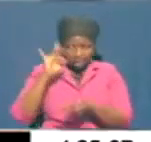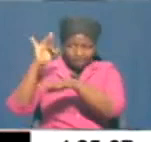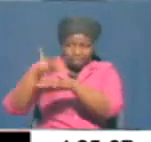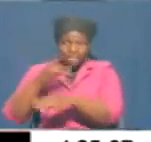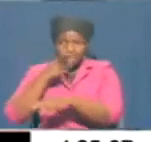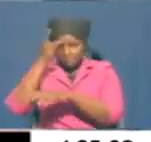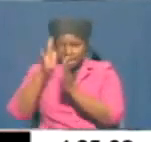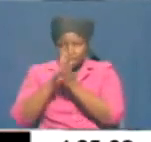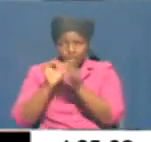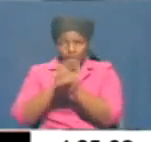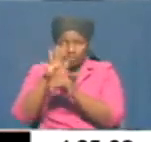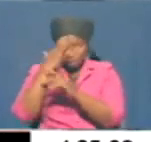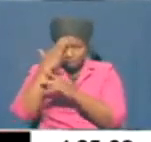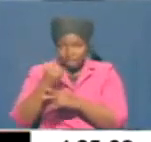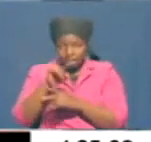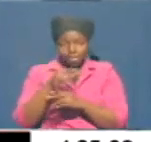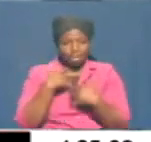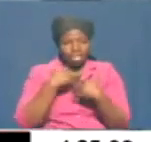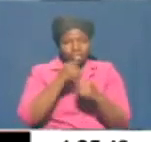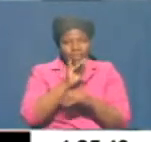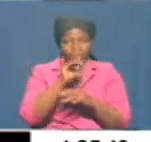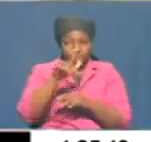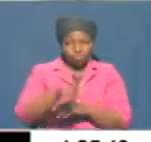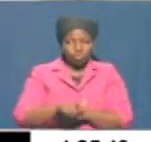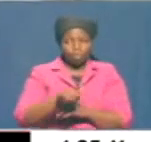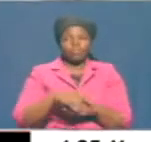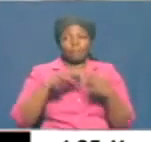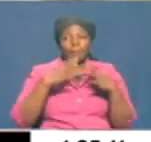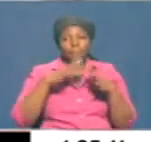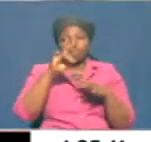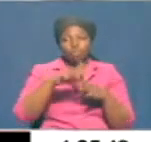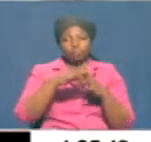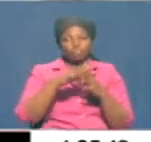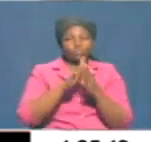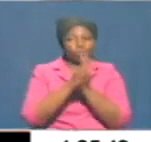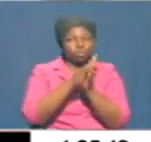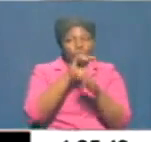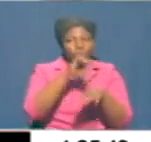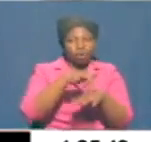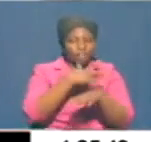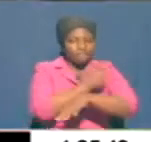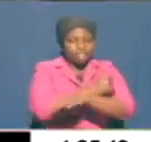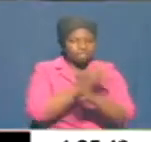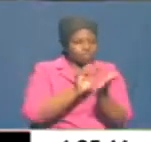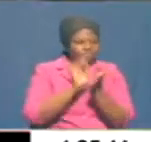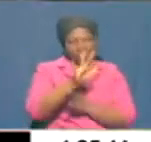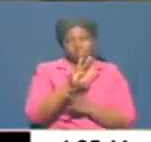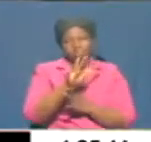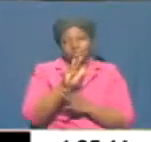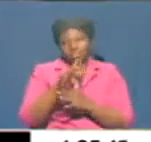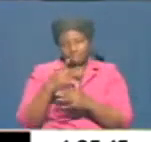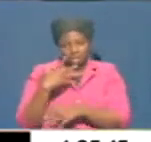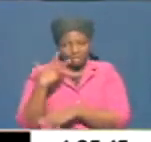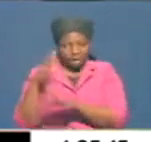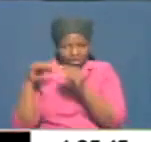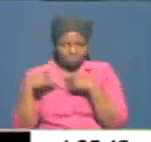The leaders have further added that the residents need to shun myths surrounding the vaccination and boost their immunity against the viral disease. This is